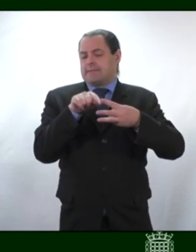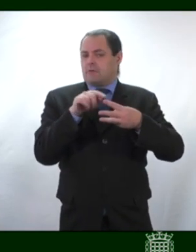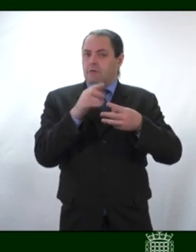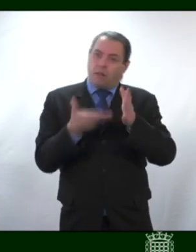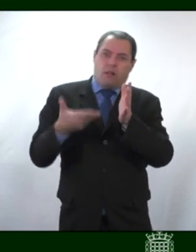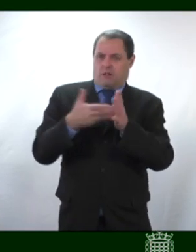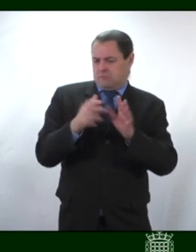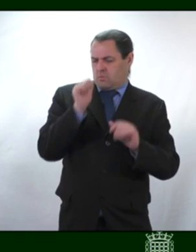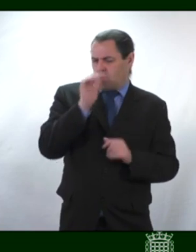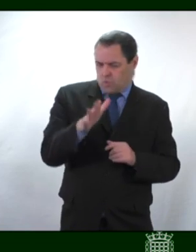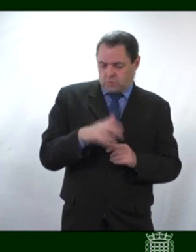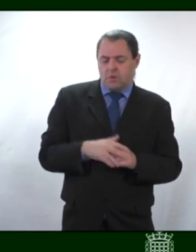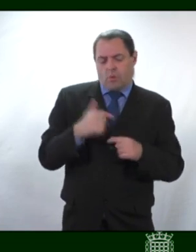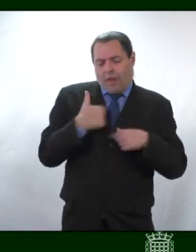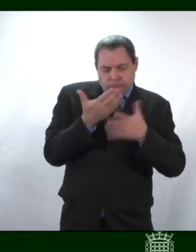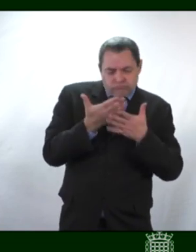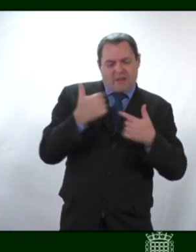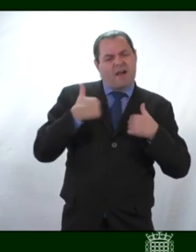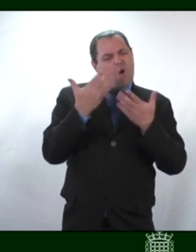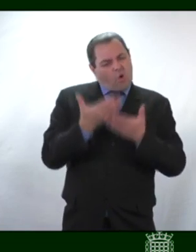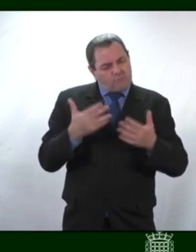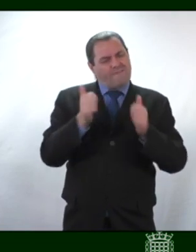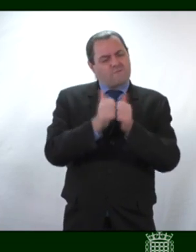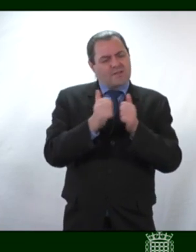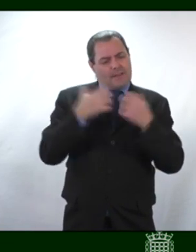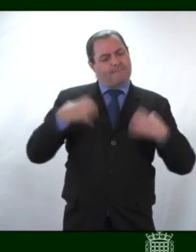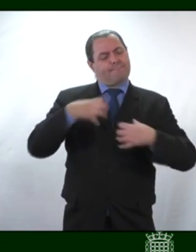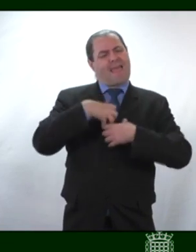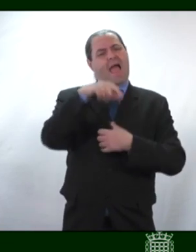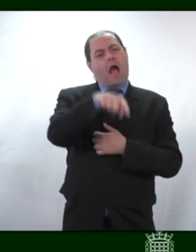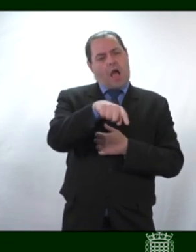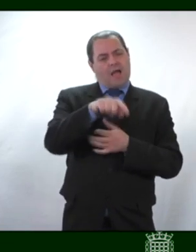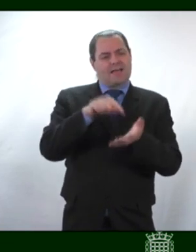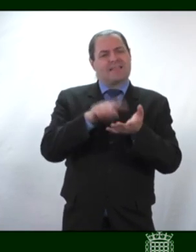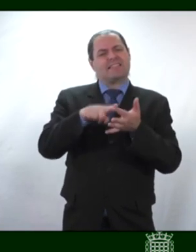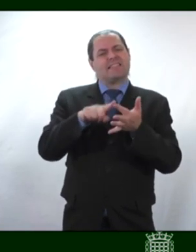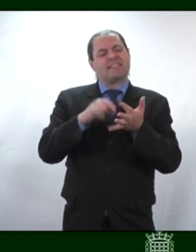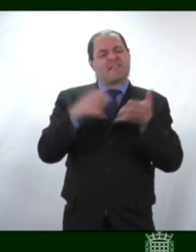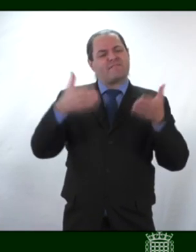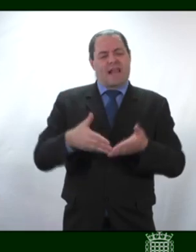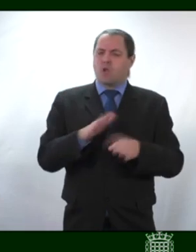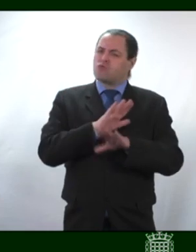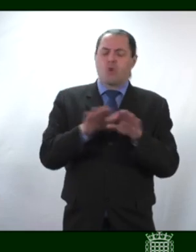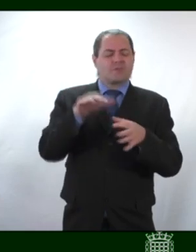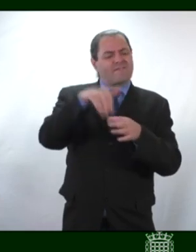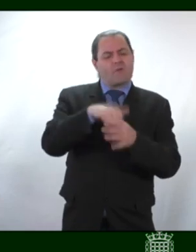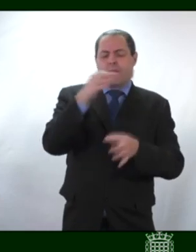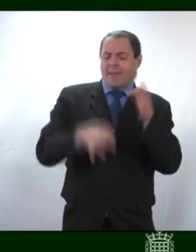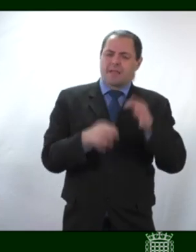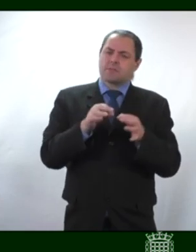of the Tees Valley, who is rising above party politics to do the right thing for the Tees